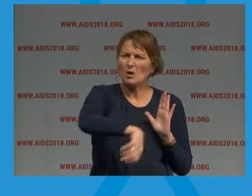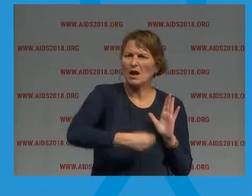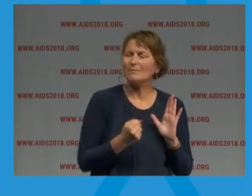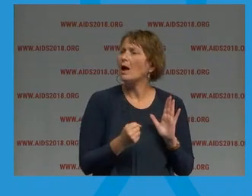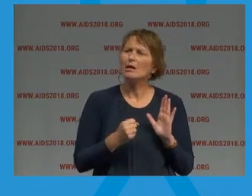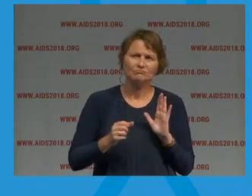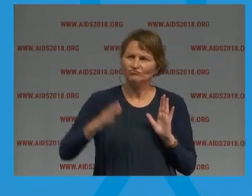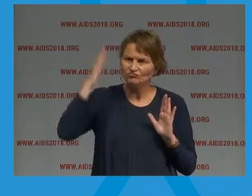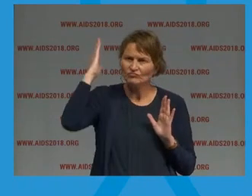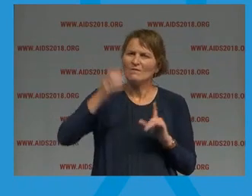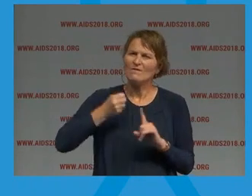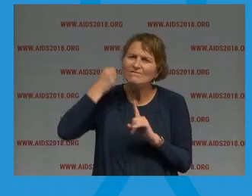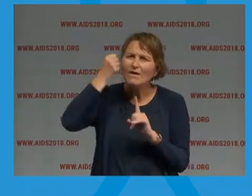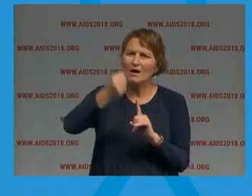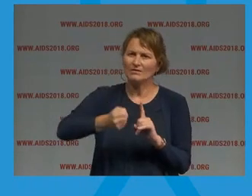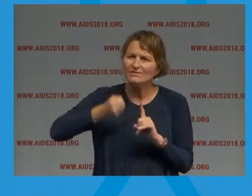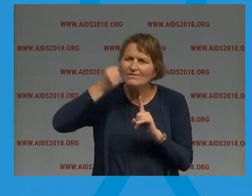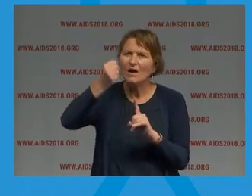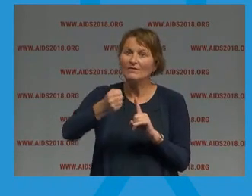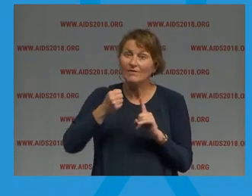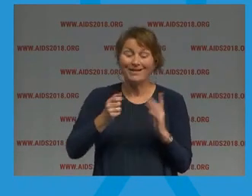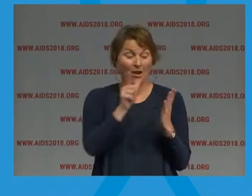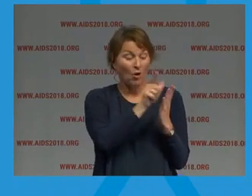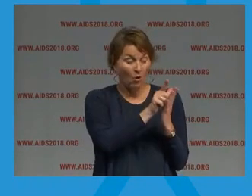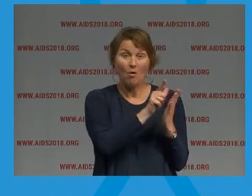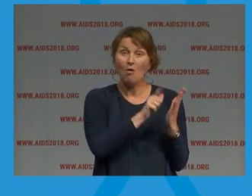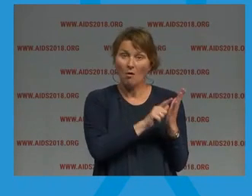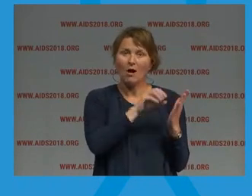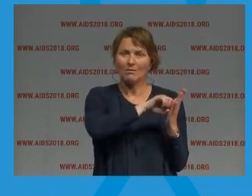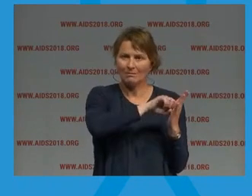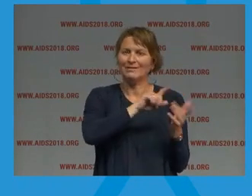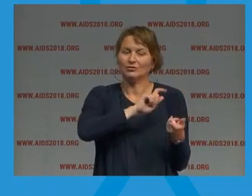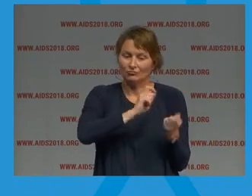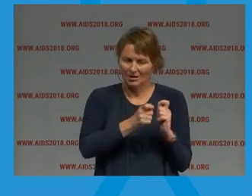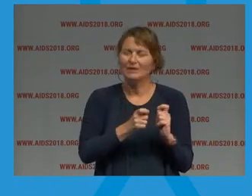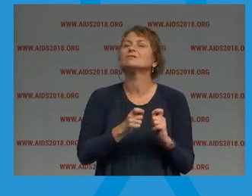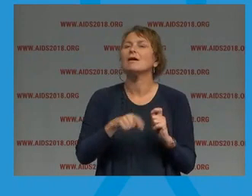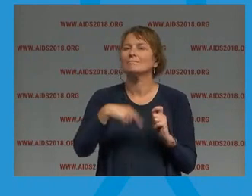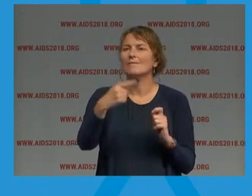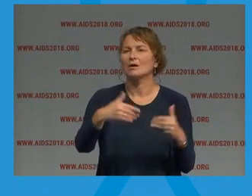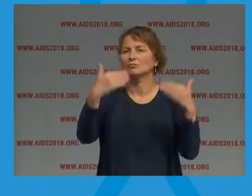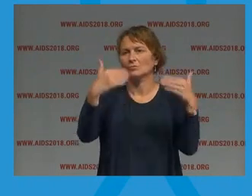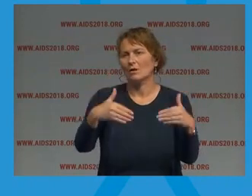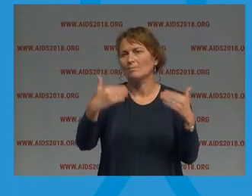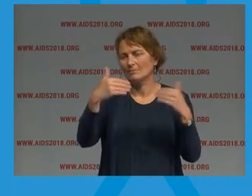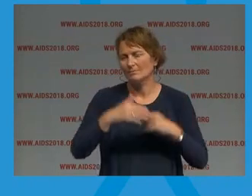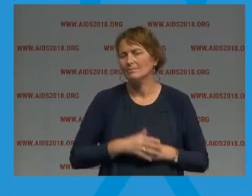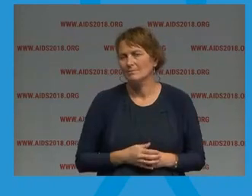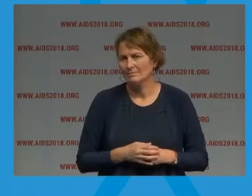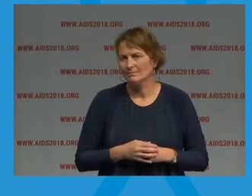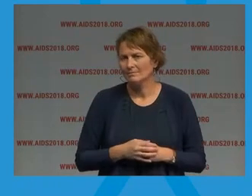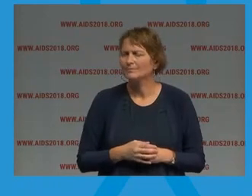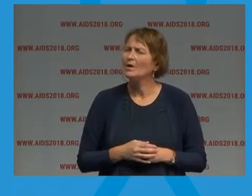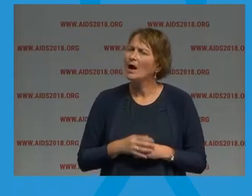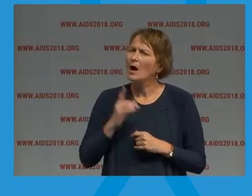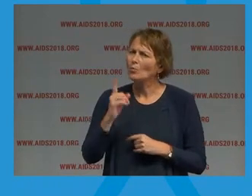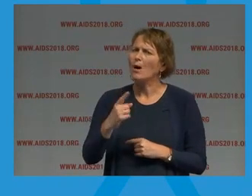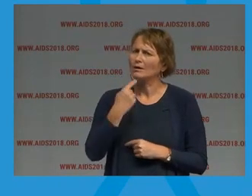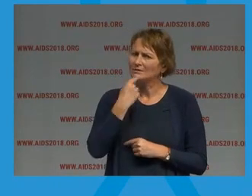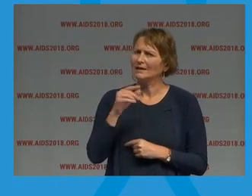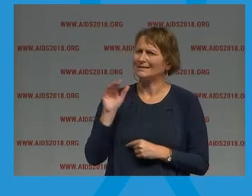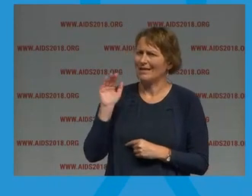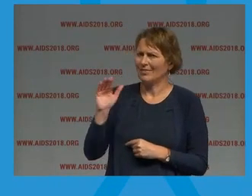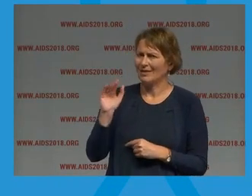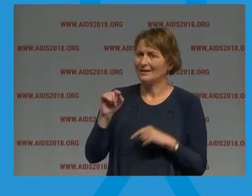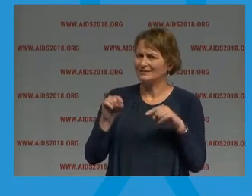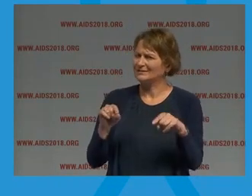and our children. And the third thing that I will ask, I want to sit very nicely because I want to address this